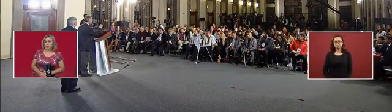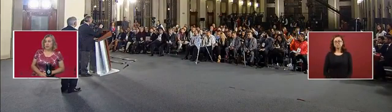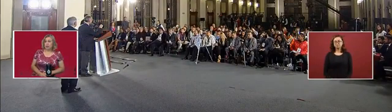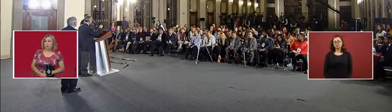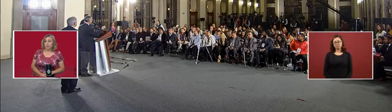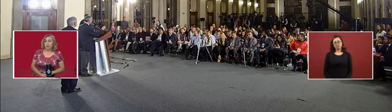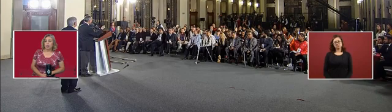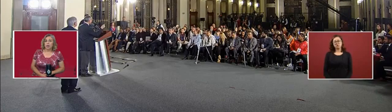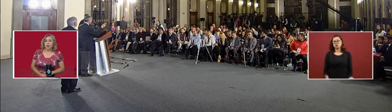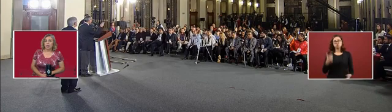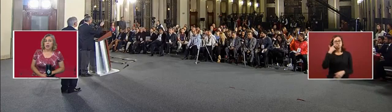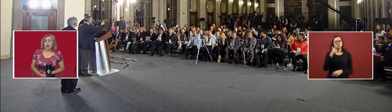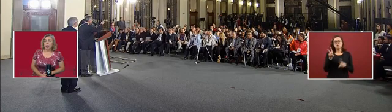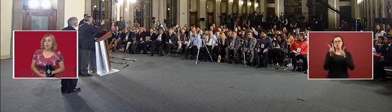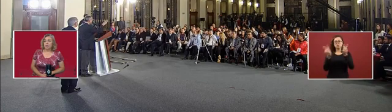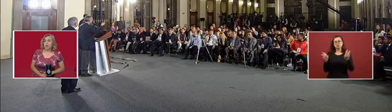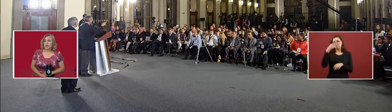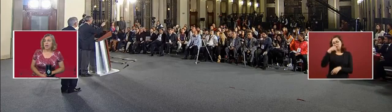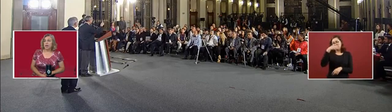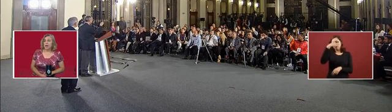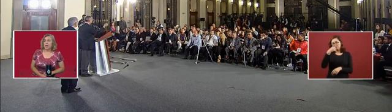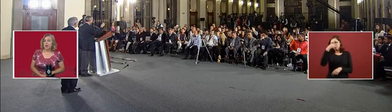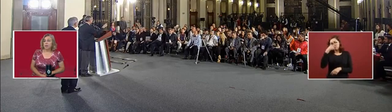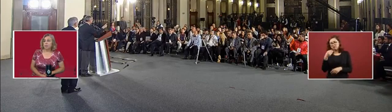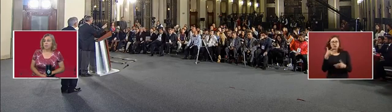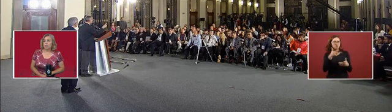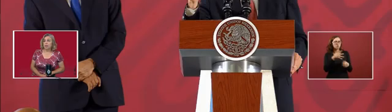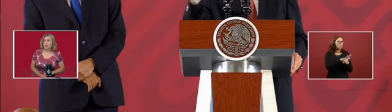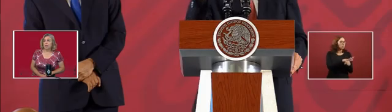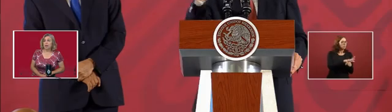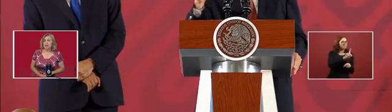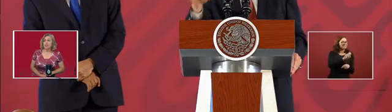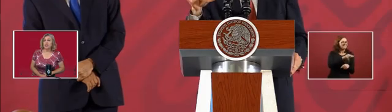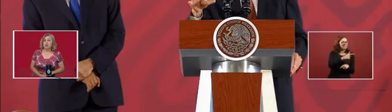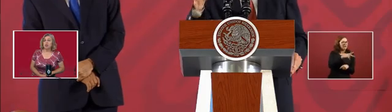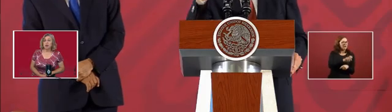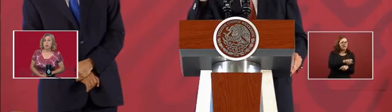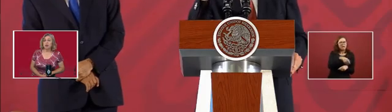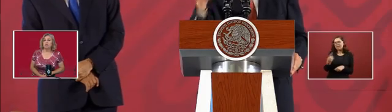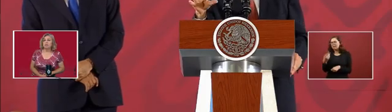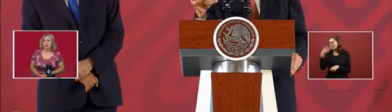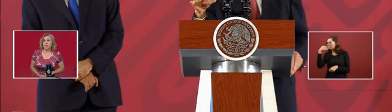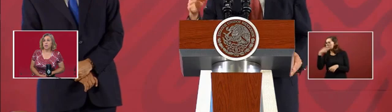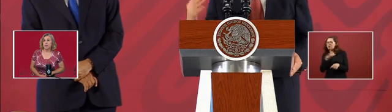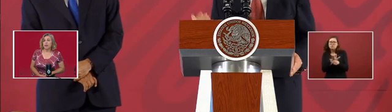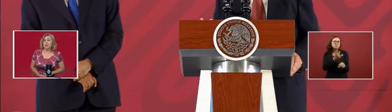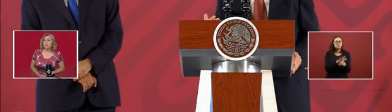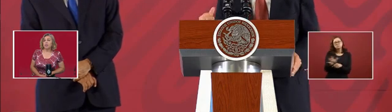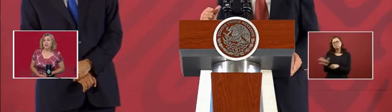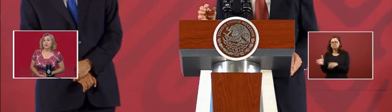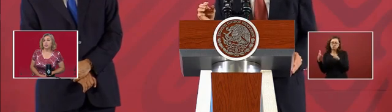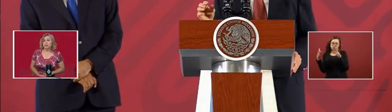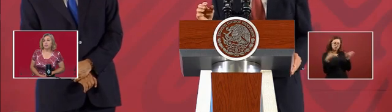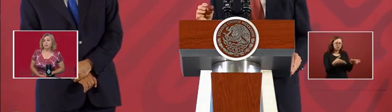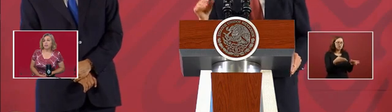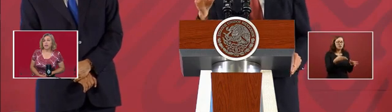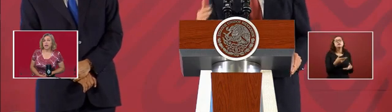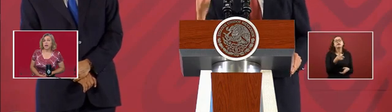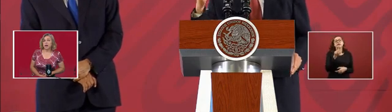la And we should be receiving it. And if we don't receive it, it's because the provider does not provide it who's already